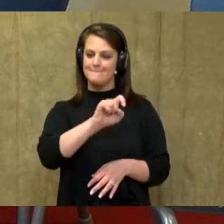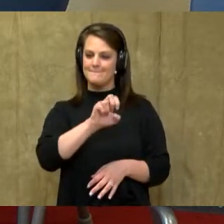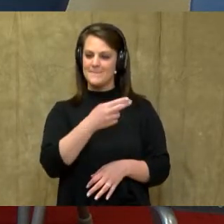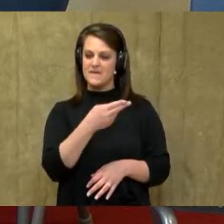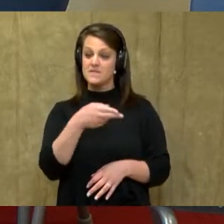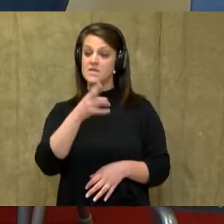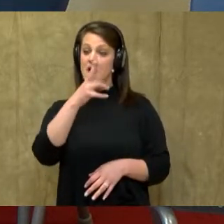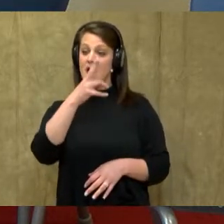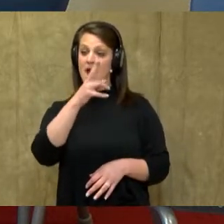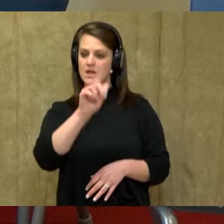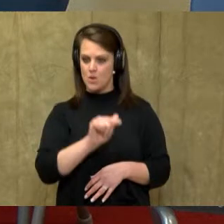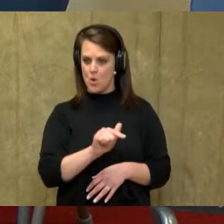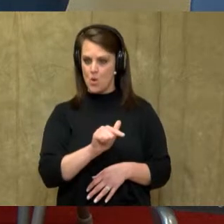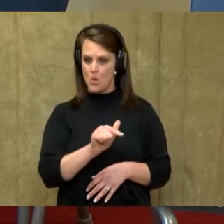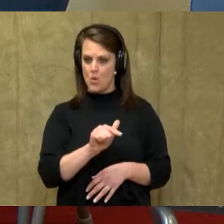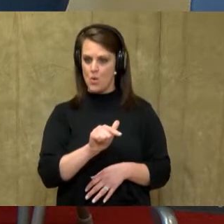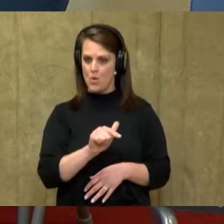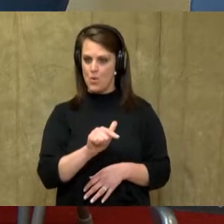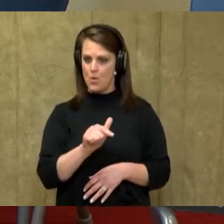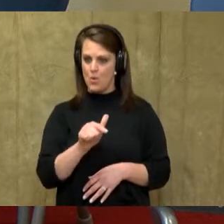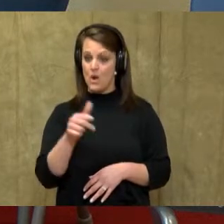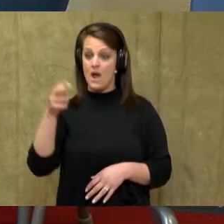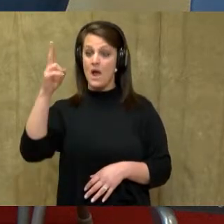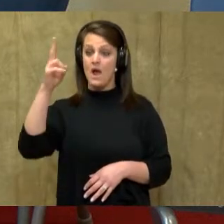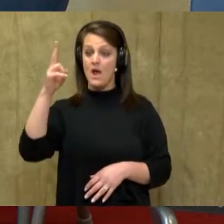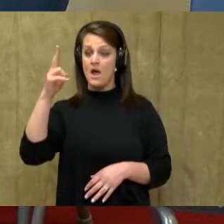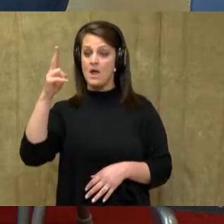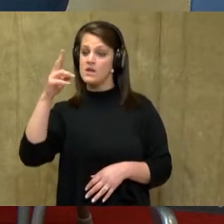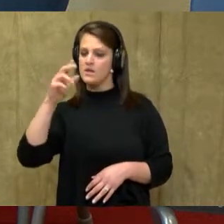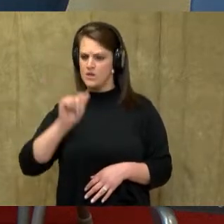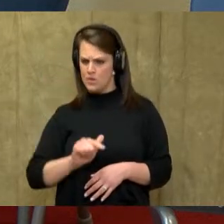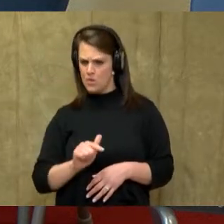low a sound is. High, low,